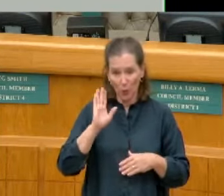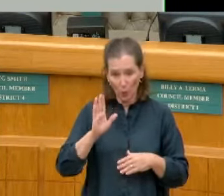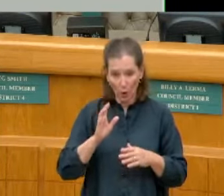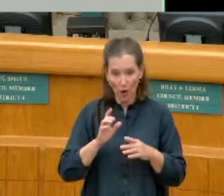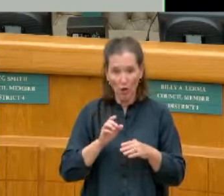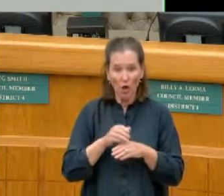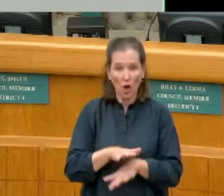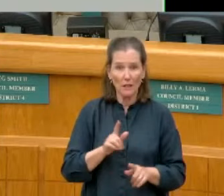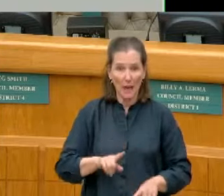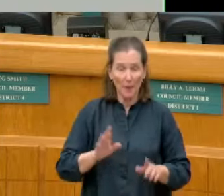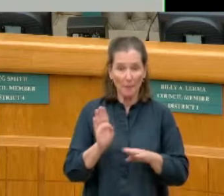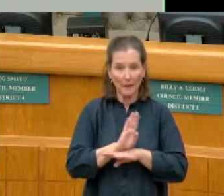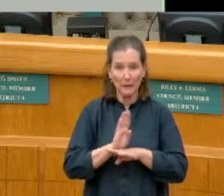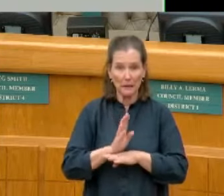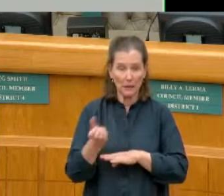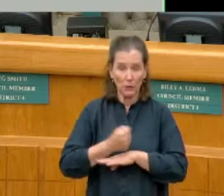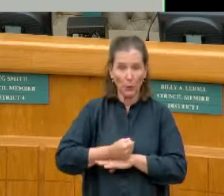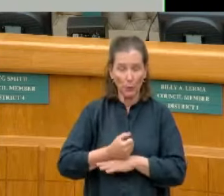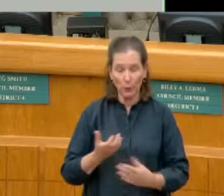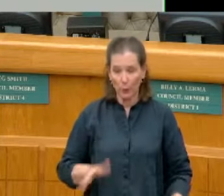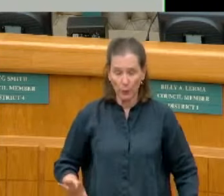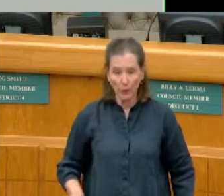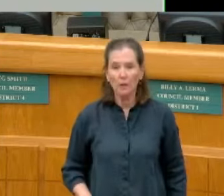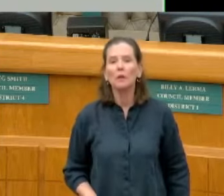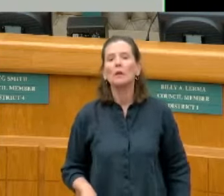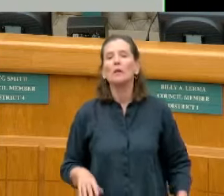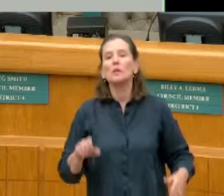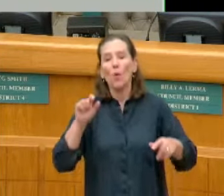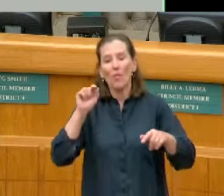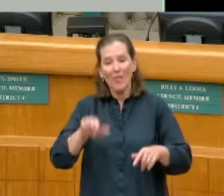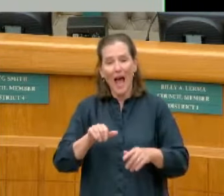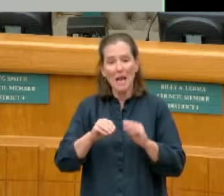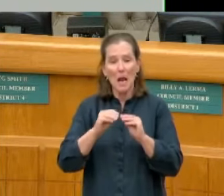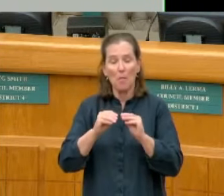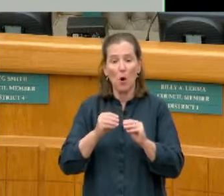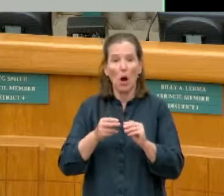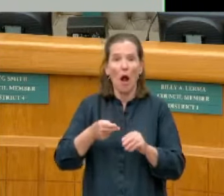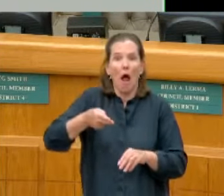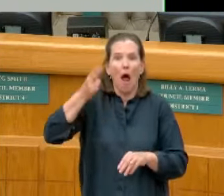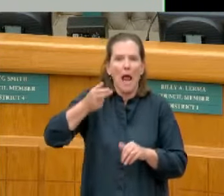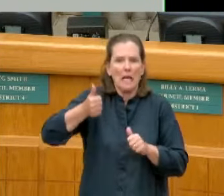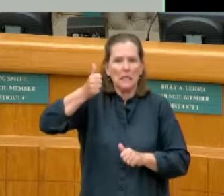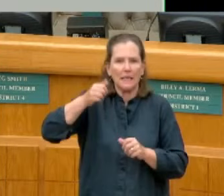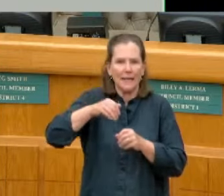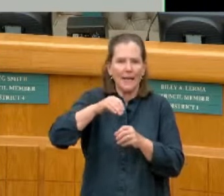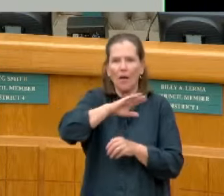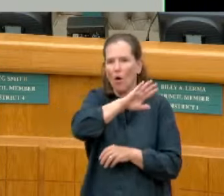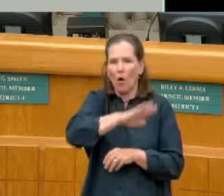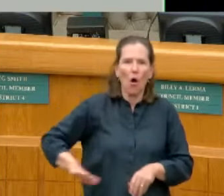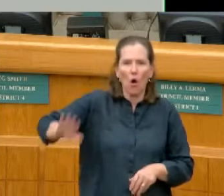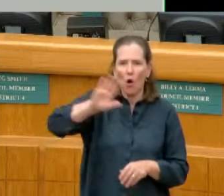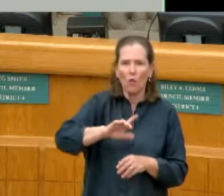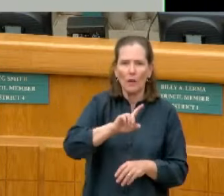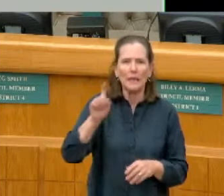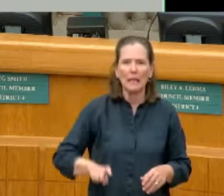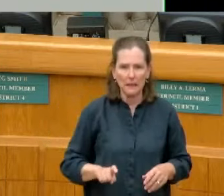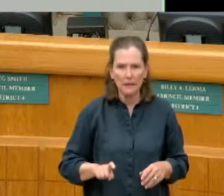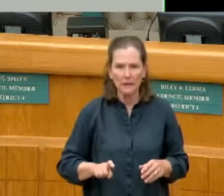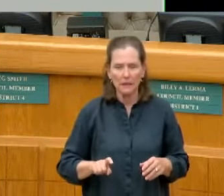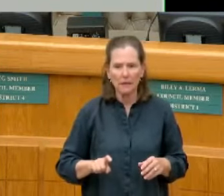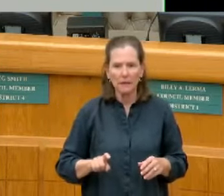that this number is higher here than any other place in the state, it means that our hospital workers, our healthcare professionals, are